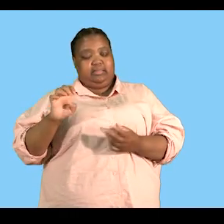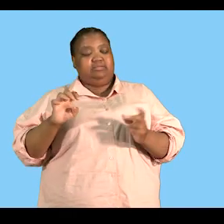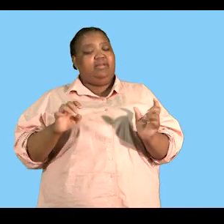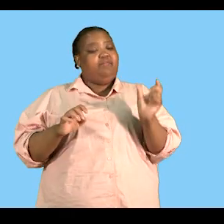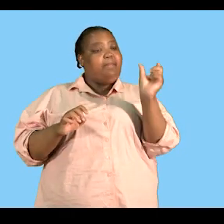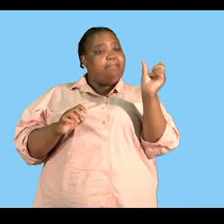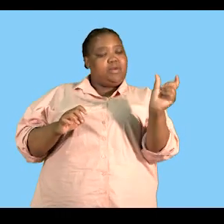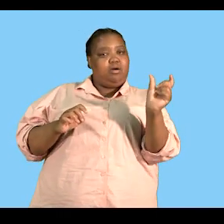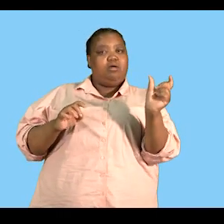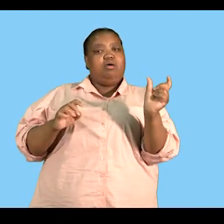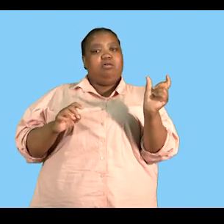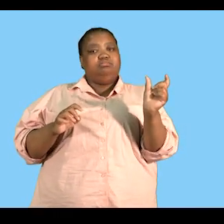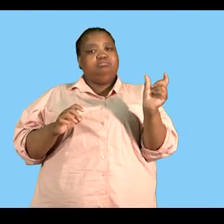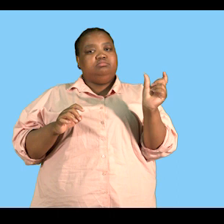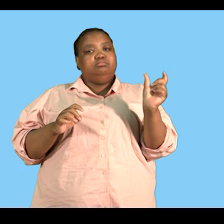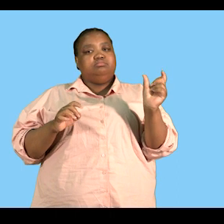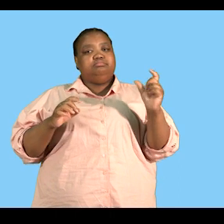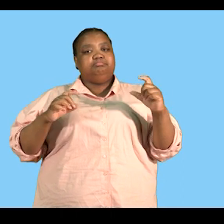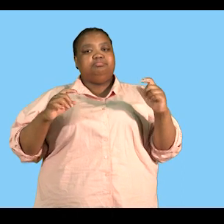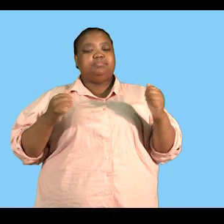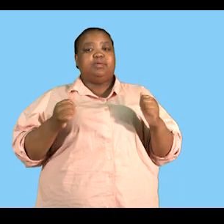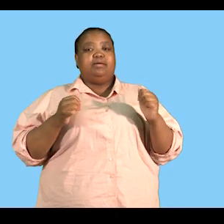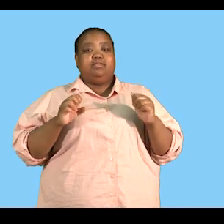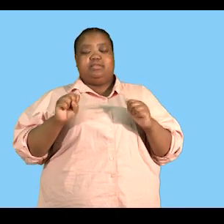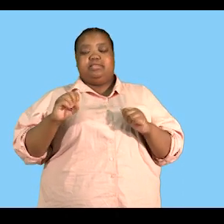we have a bar scale,